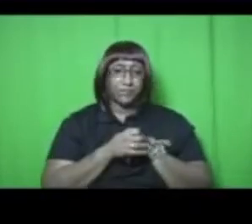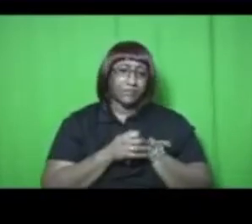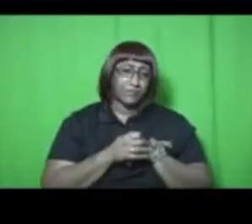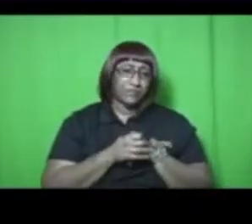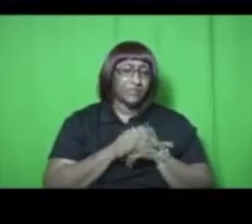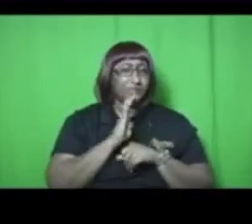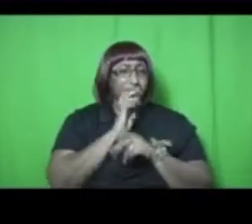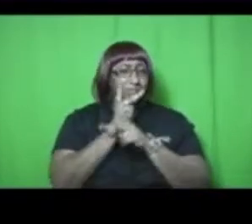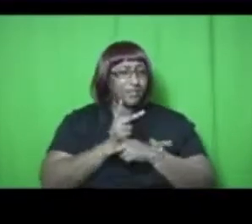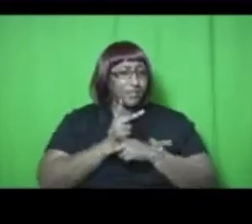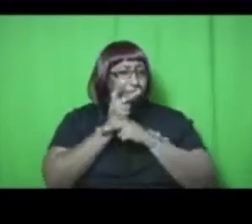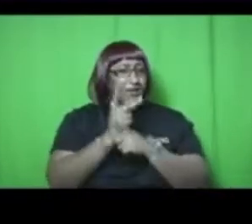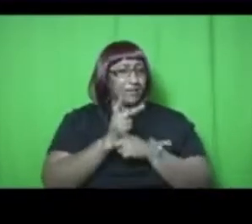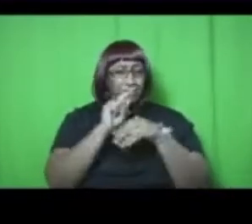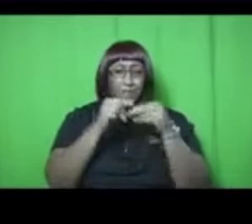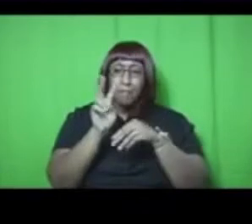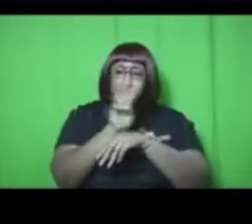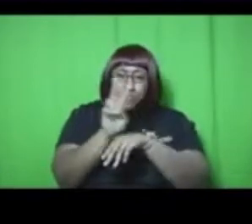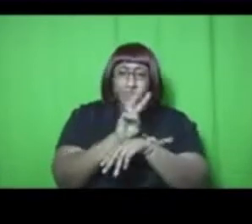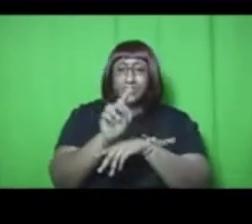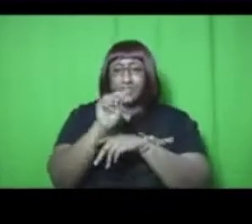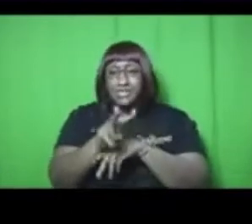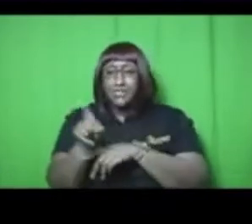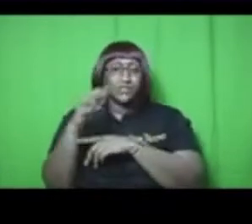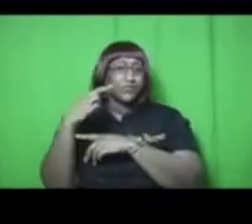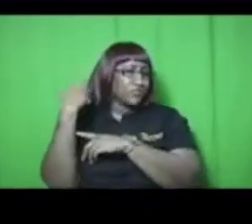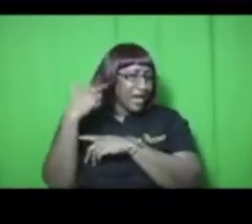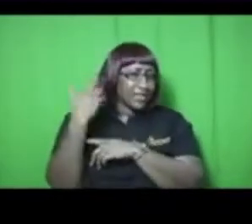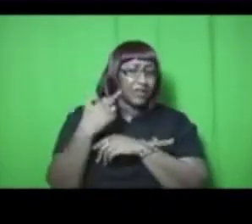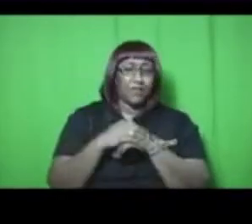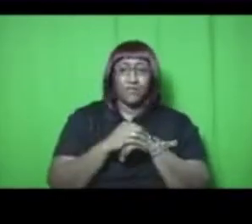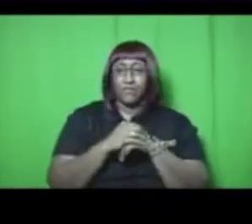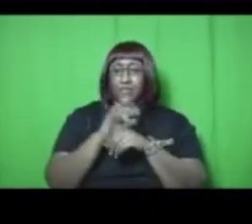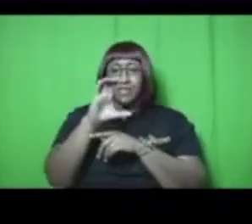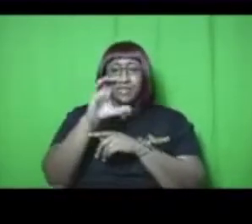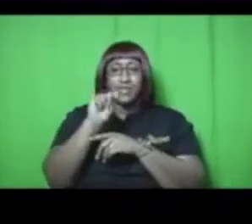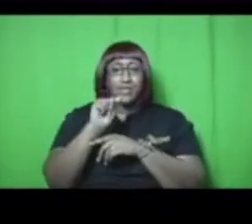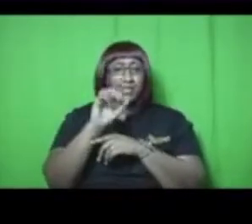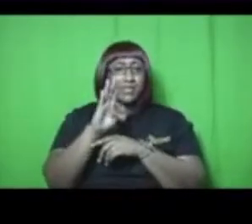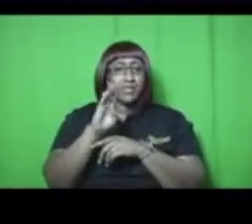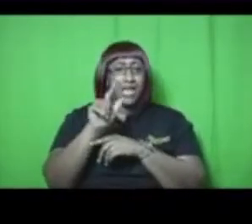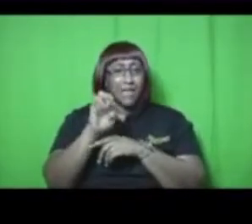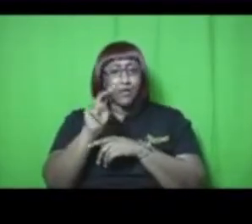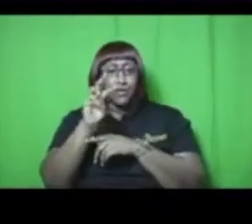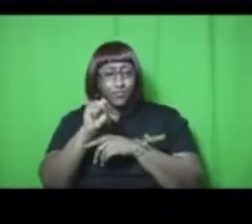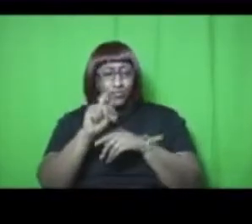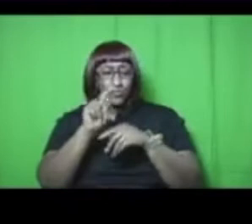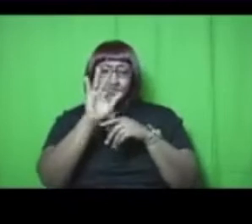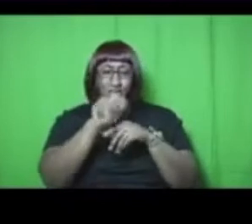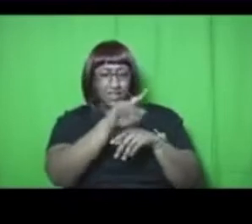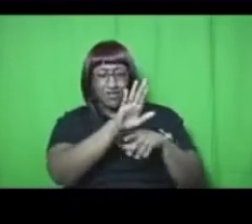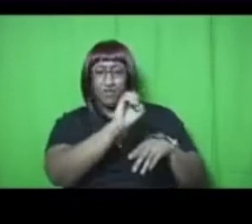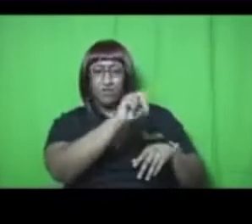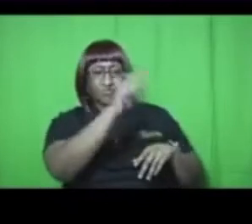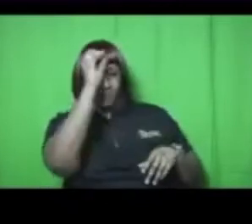And you got to be careful about movies and TVs and radio stations and cable news that try to define us